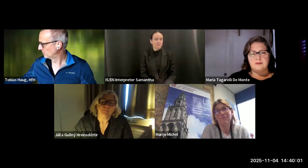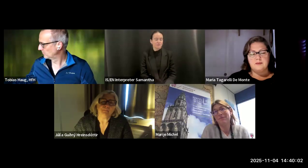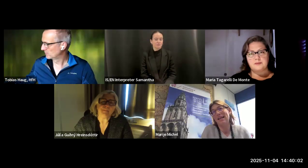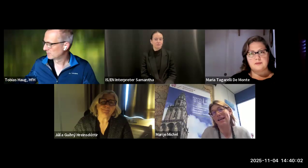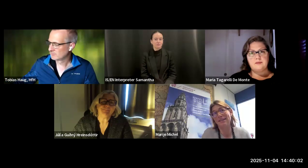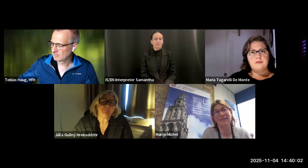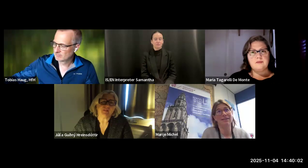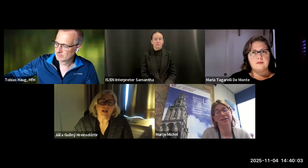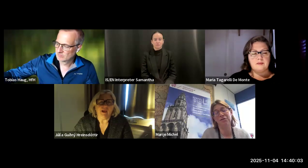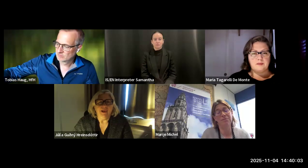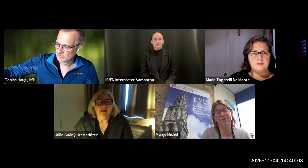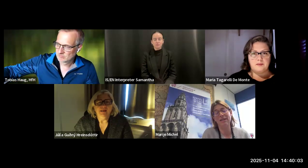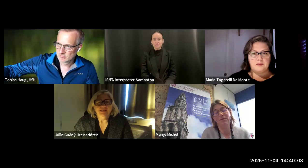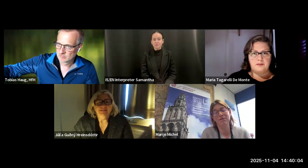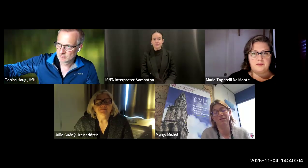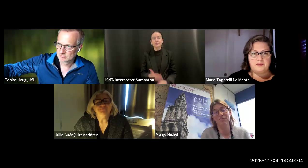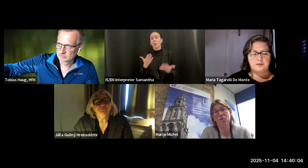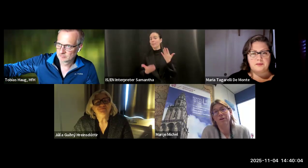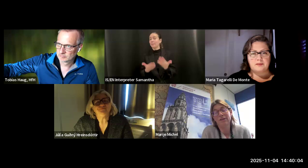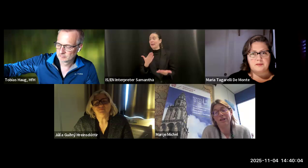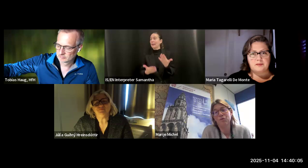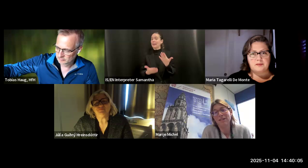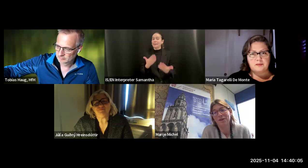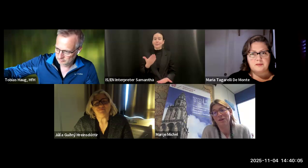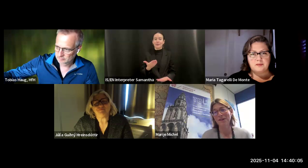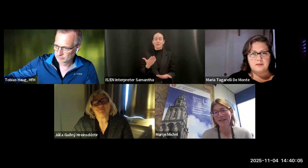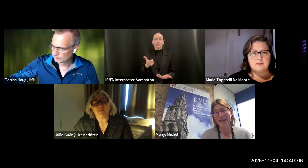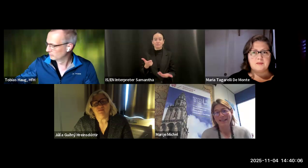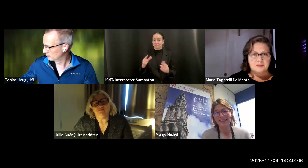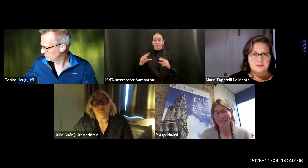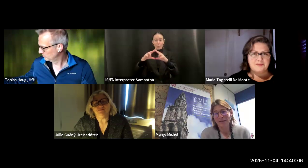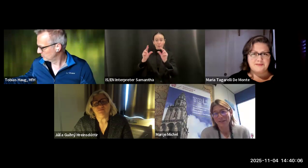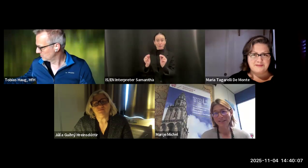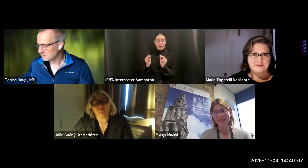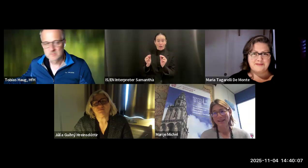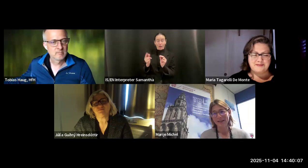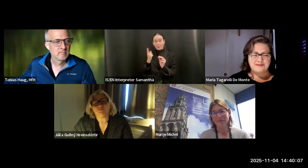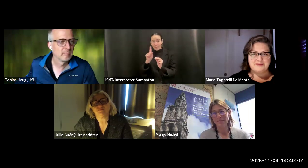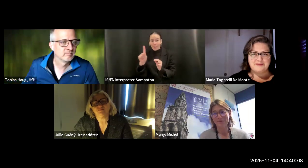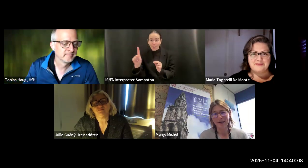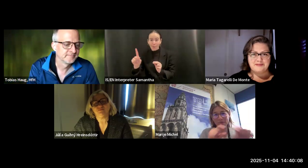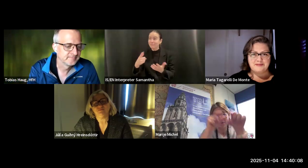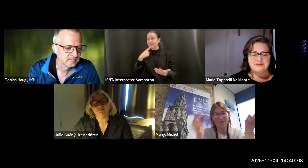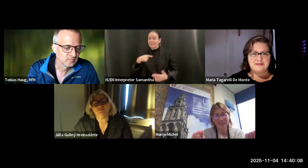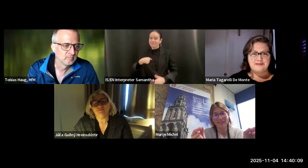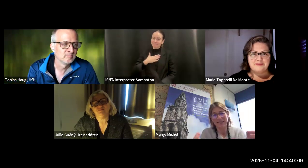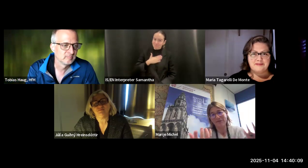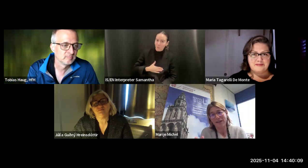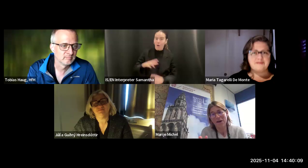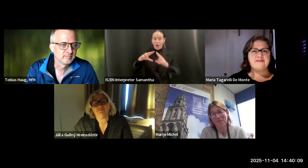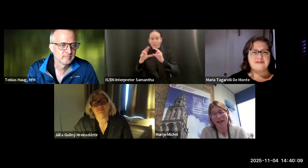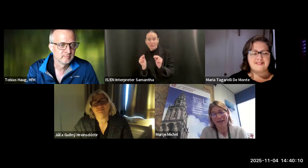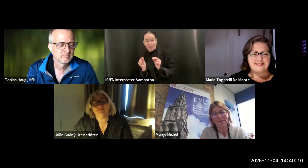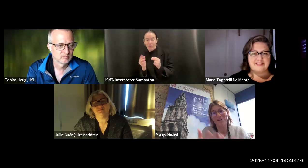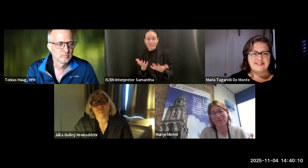your task is that you should be able to order a croissant at a till, I would do this, and